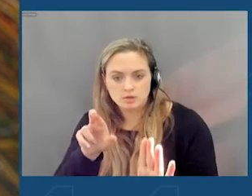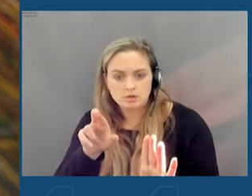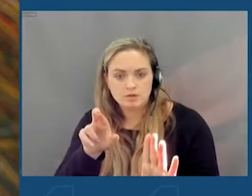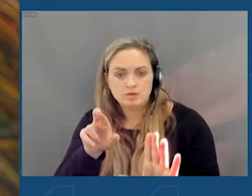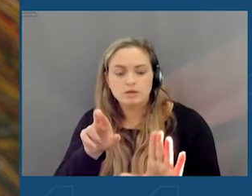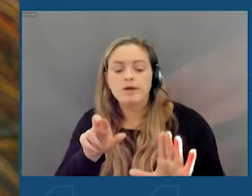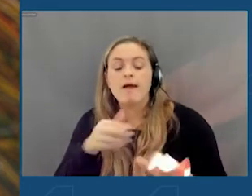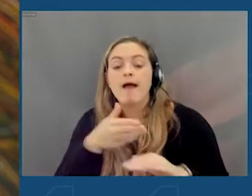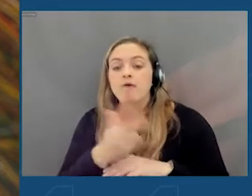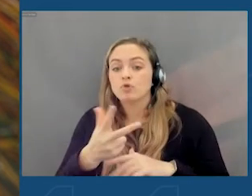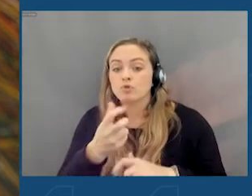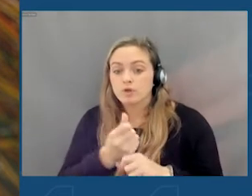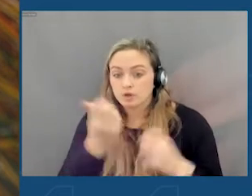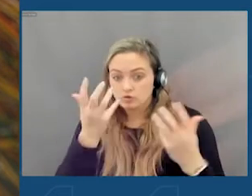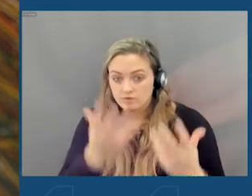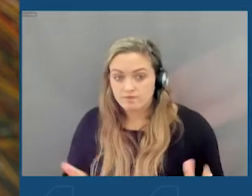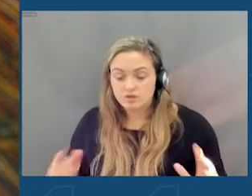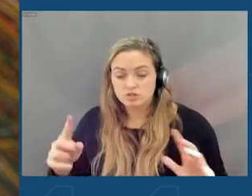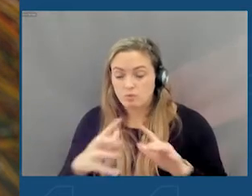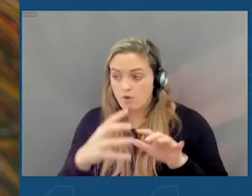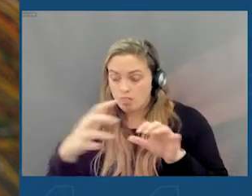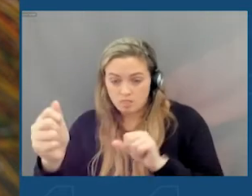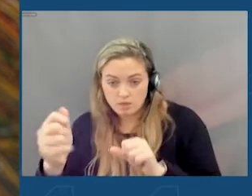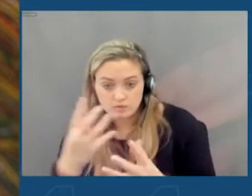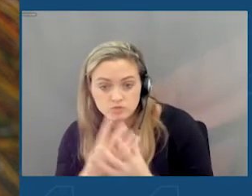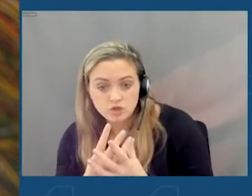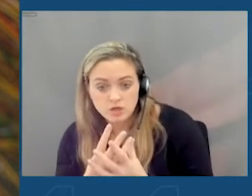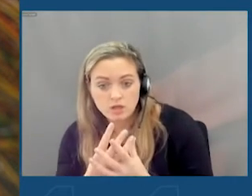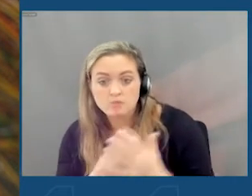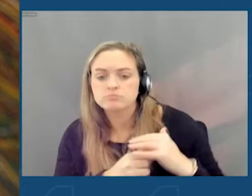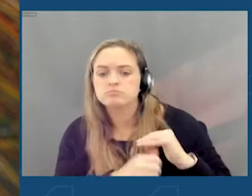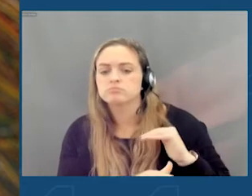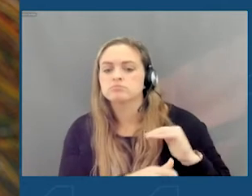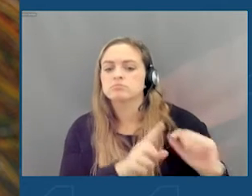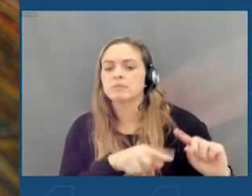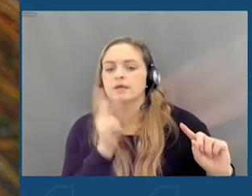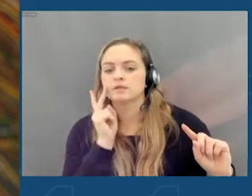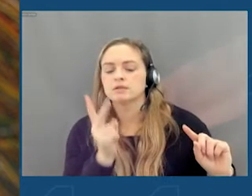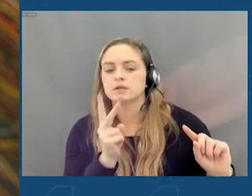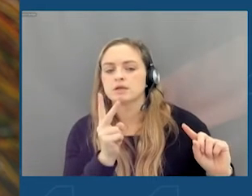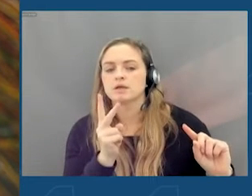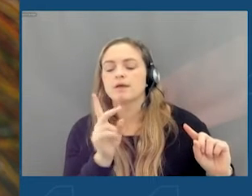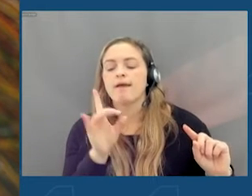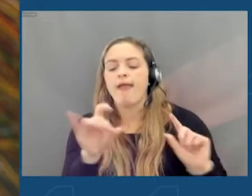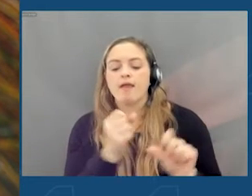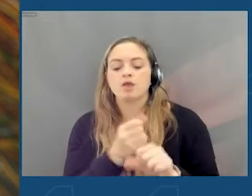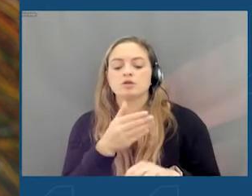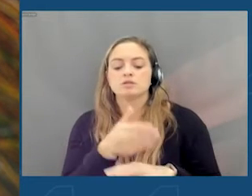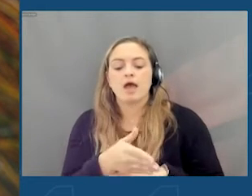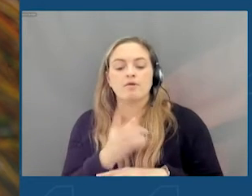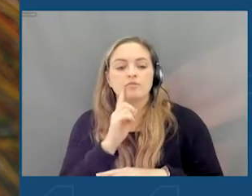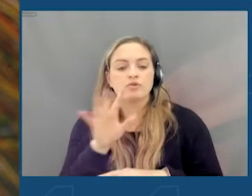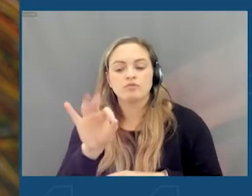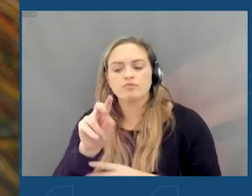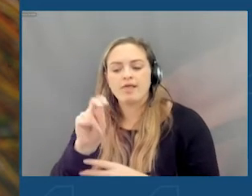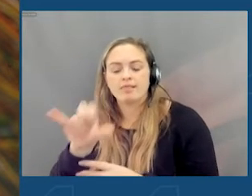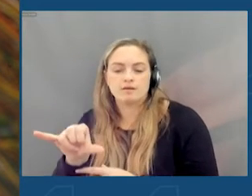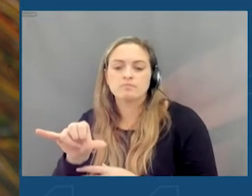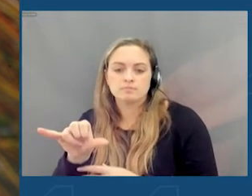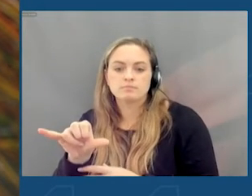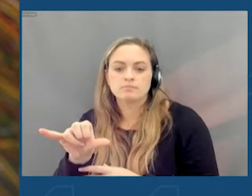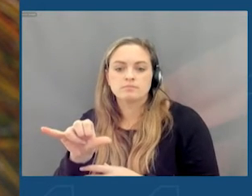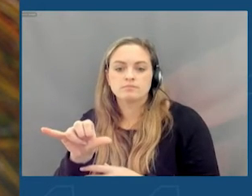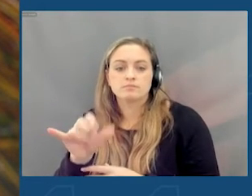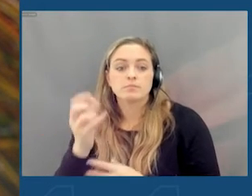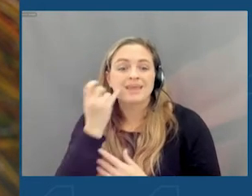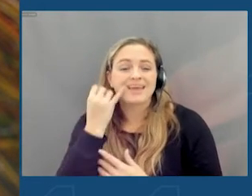3 years after someone gets out of jail. The waiting period is 8 years after being released from jail for felonies. Now, if they've had